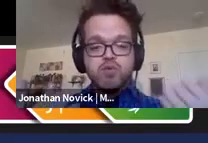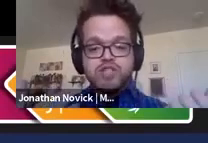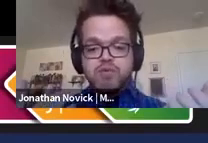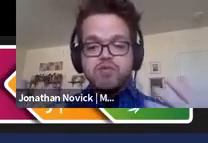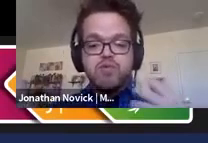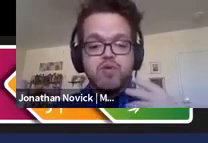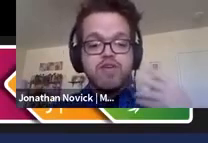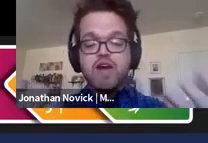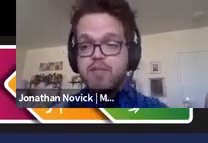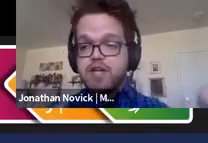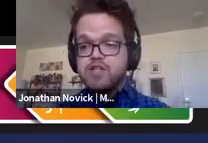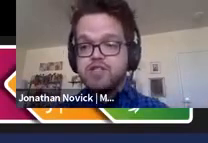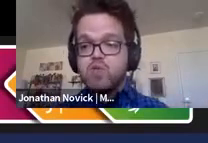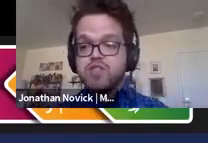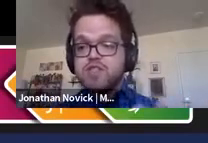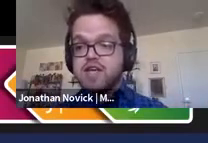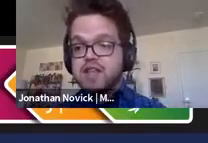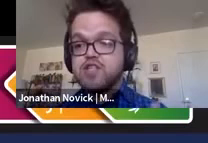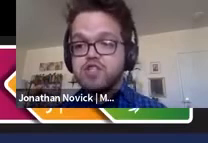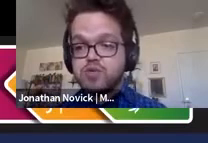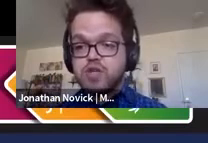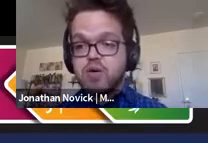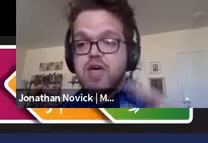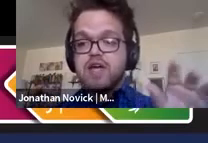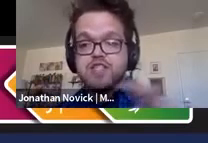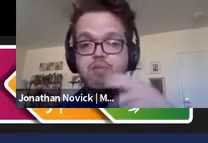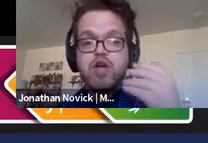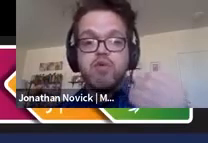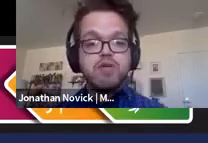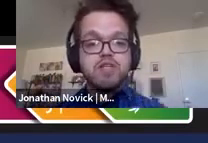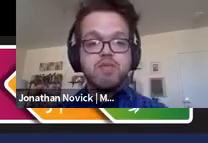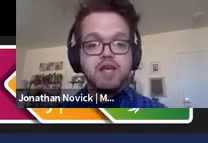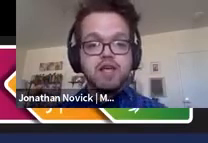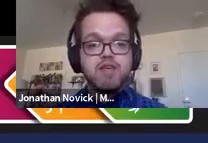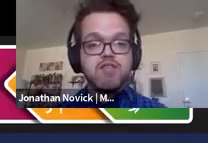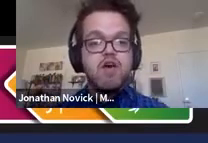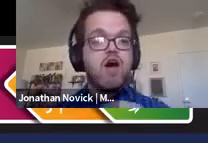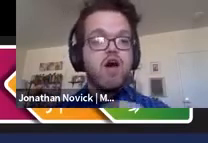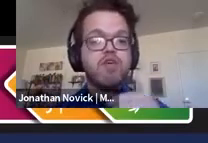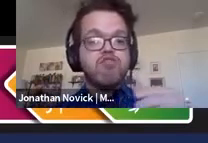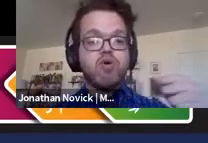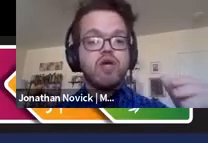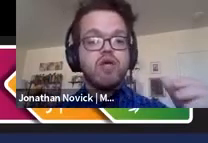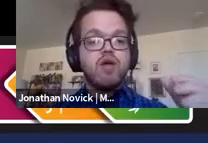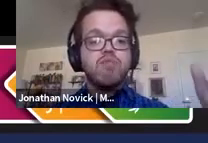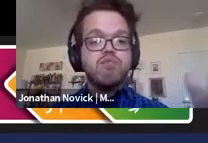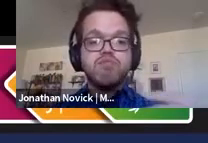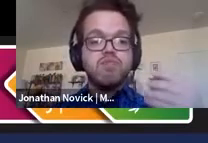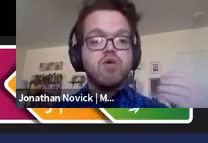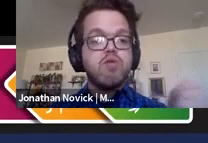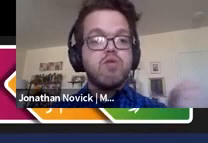Who can someone reach out to to request accommodations and what's the deadline to do so? In summary, would be something like this. Please join,